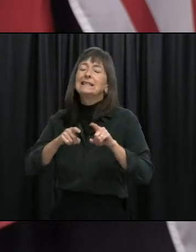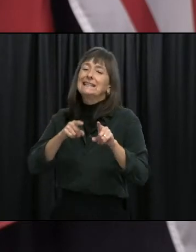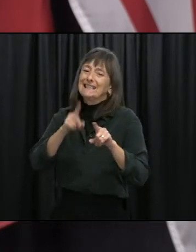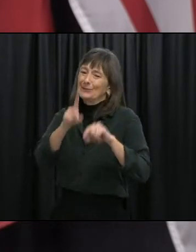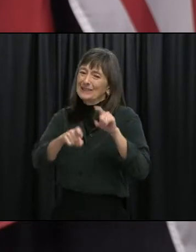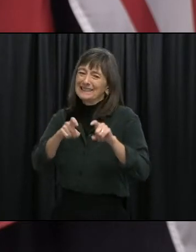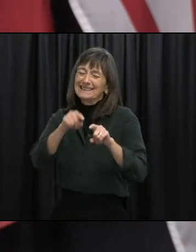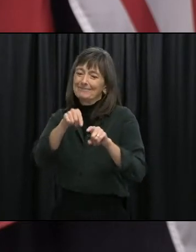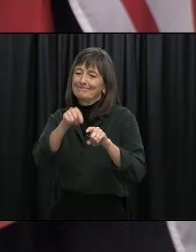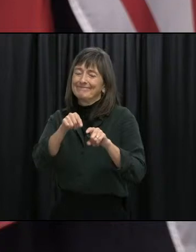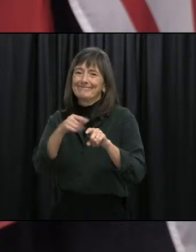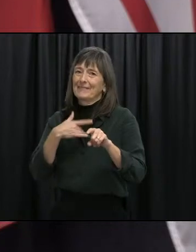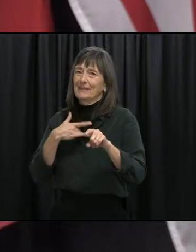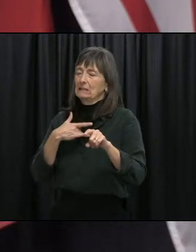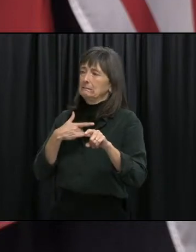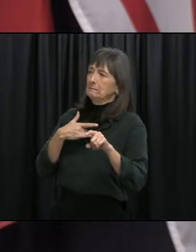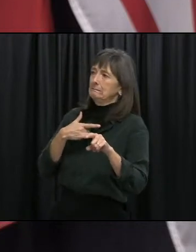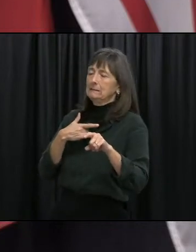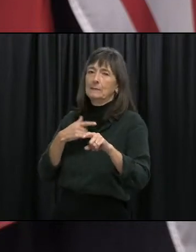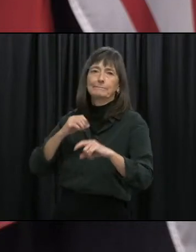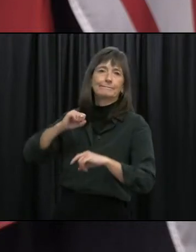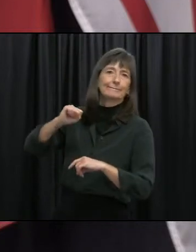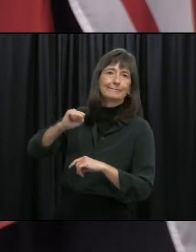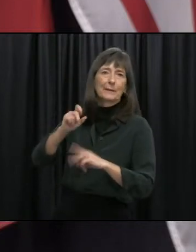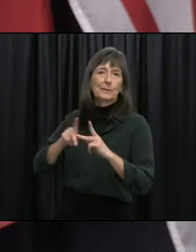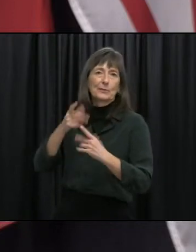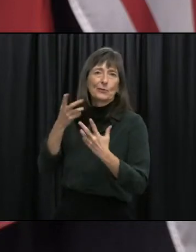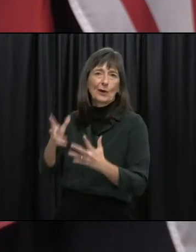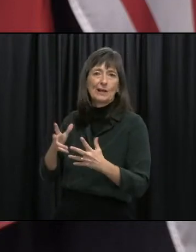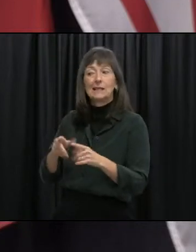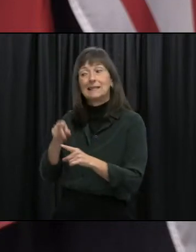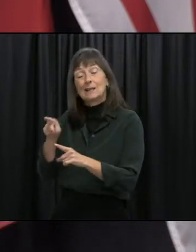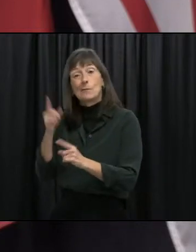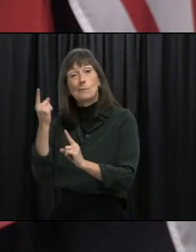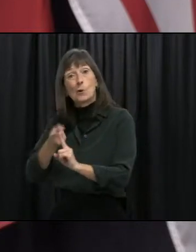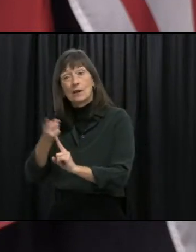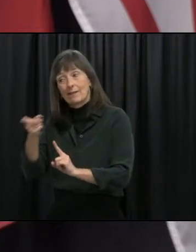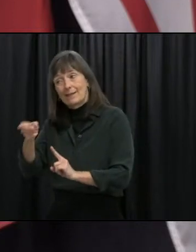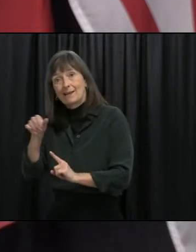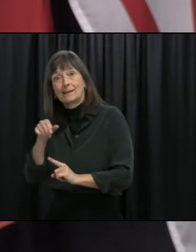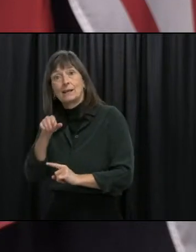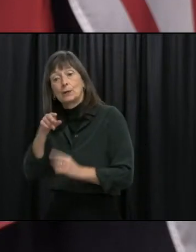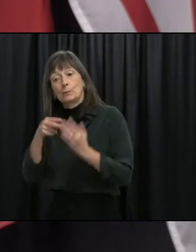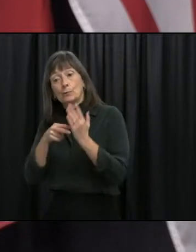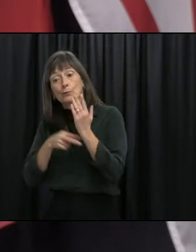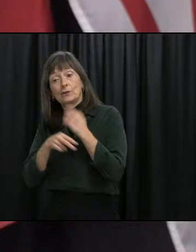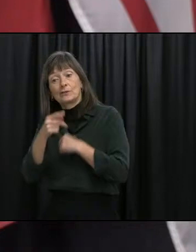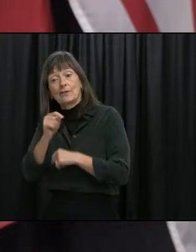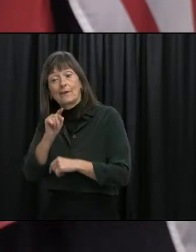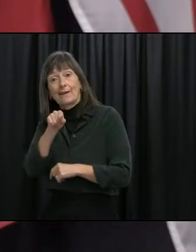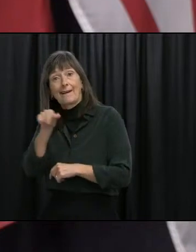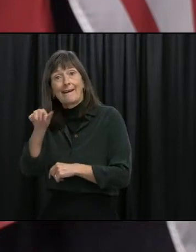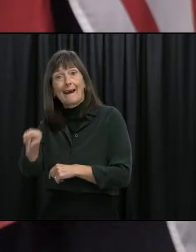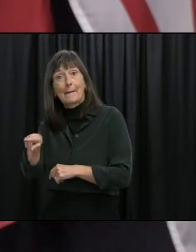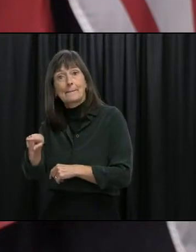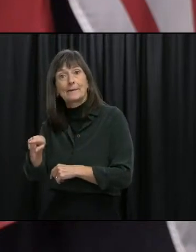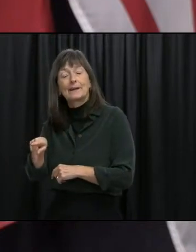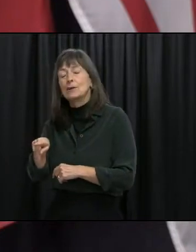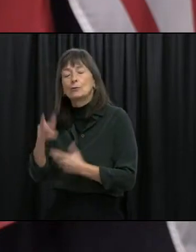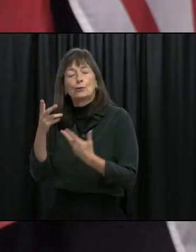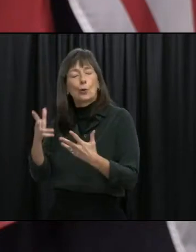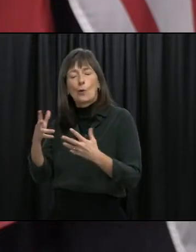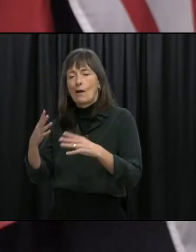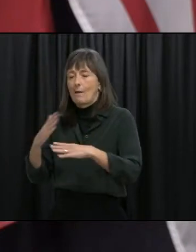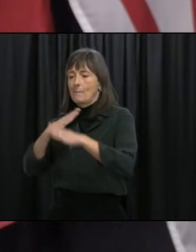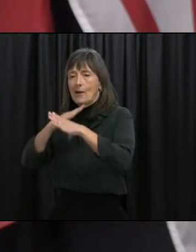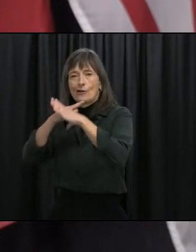whole issue about Bridge the Gap is being low barrier, ease of access, and kind of non-judgmental,